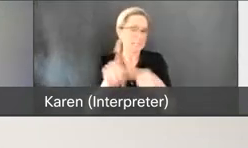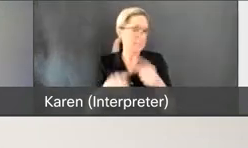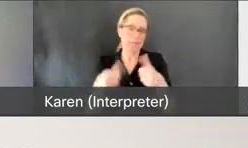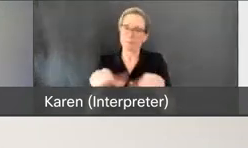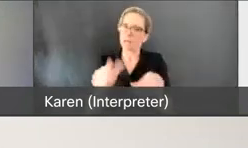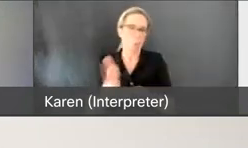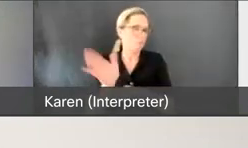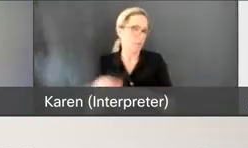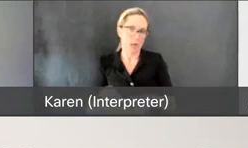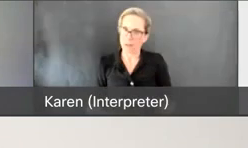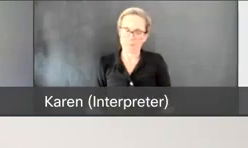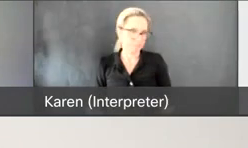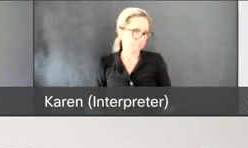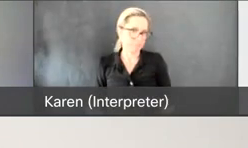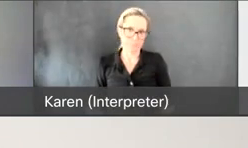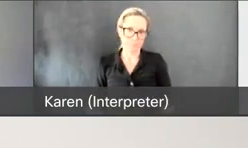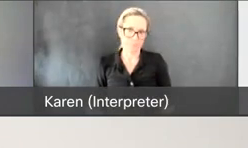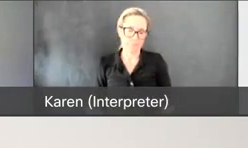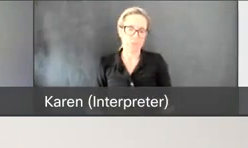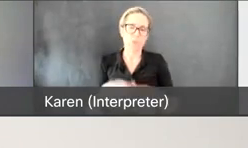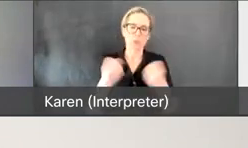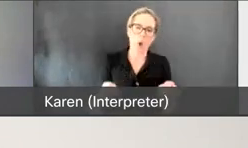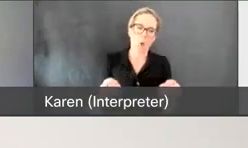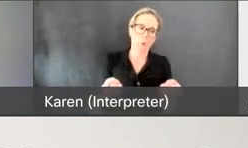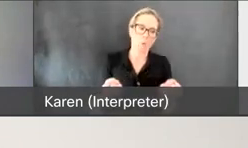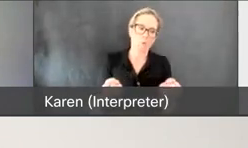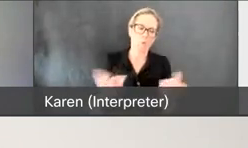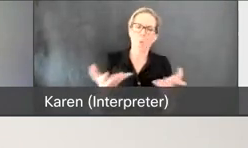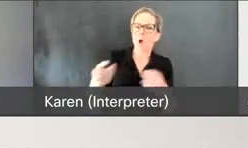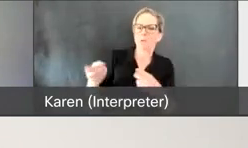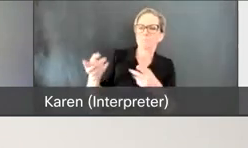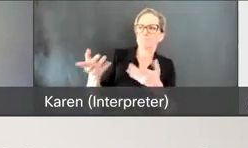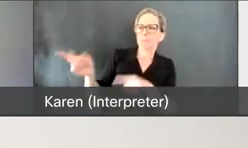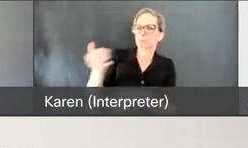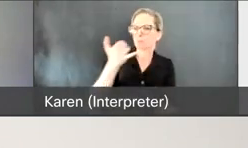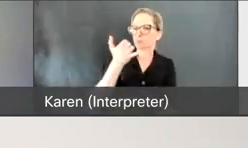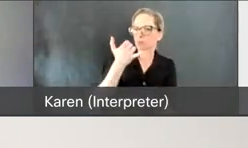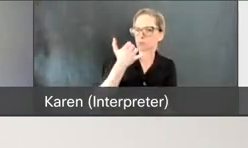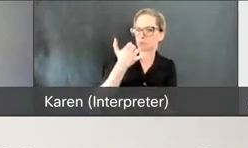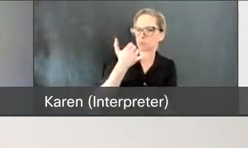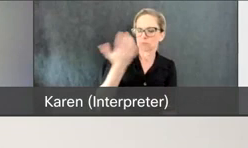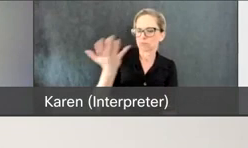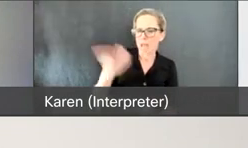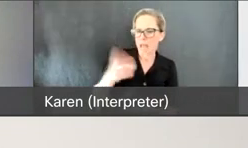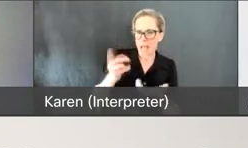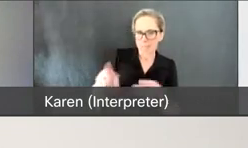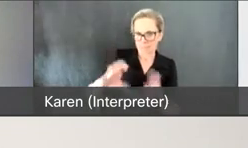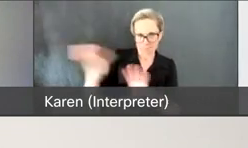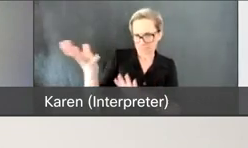So where does things go wrong? I've seen contracts written in such a way